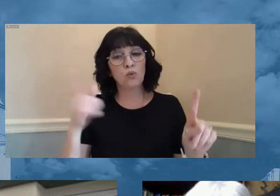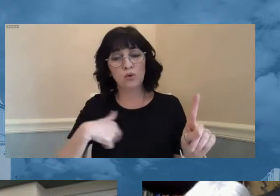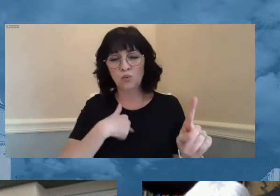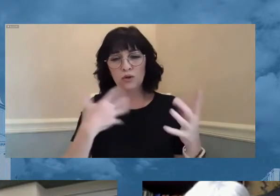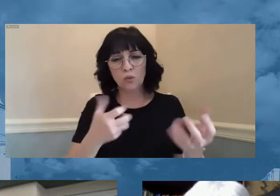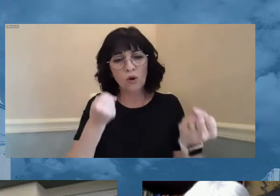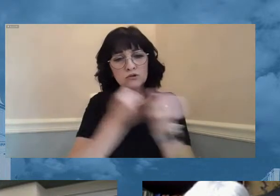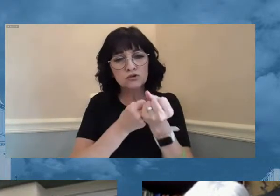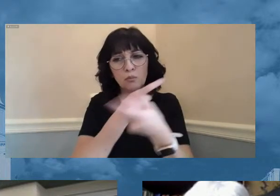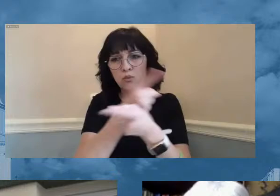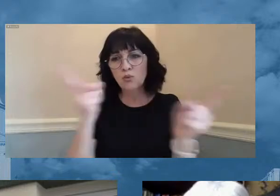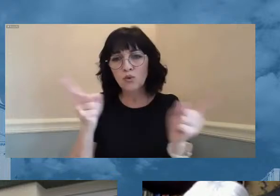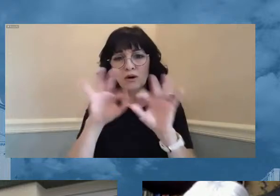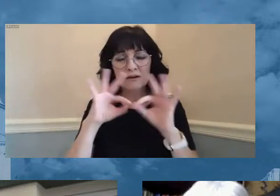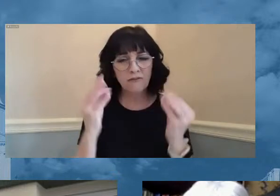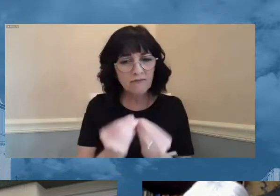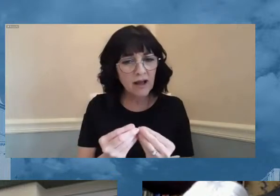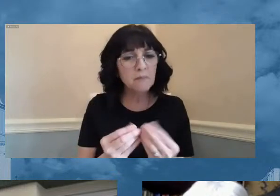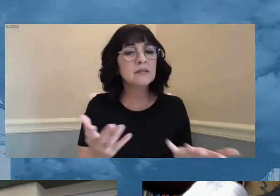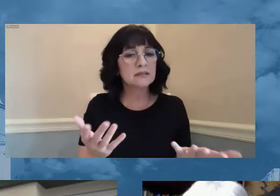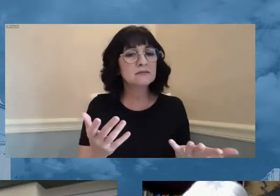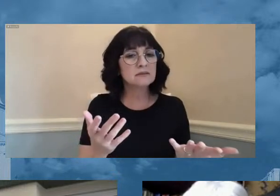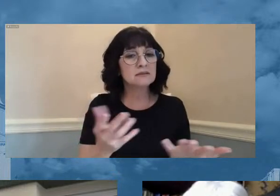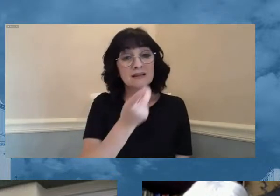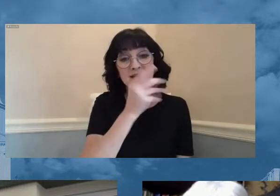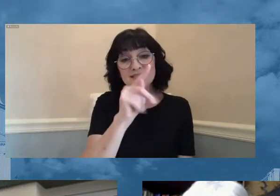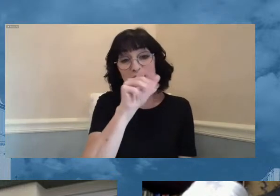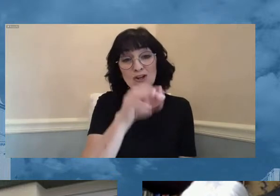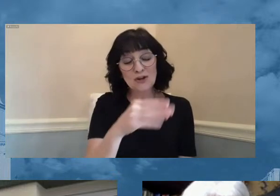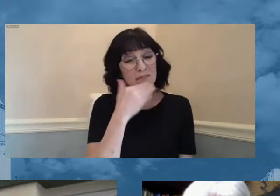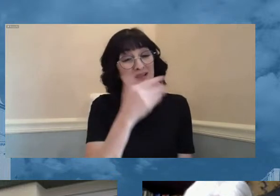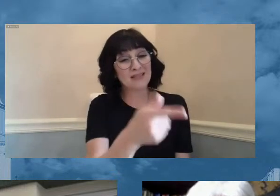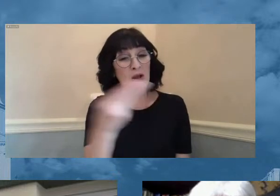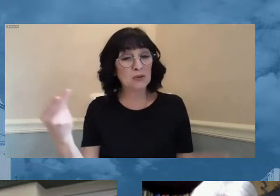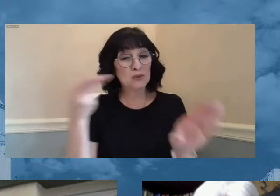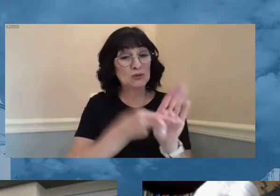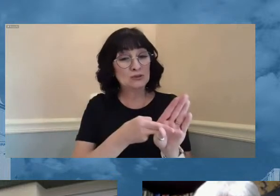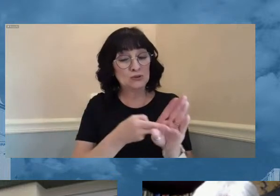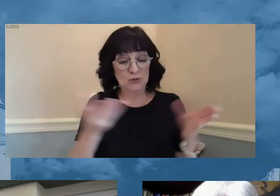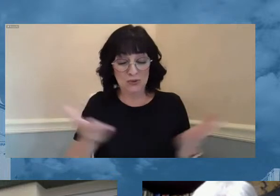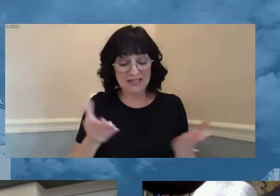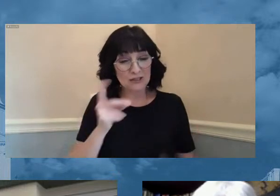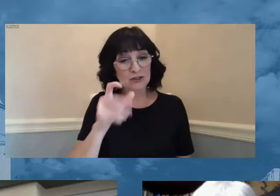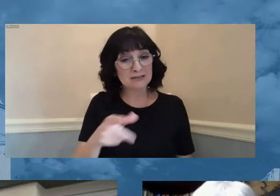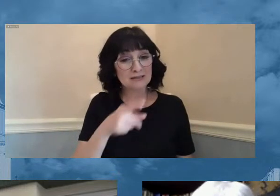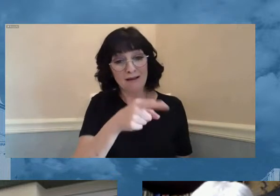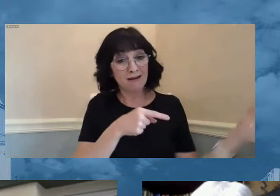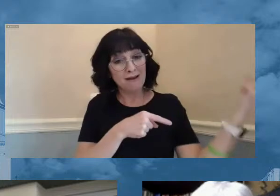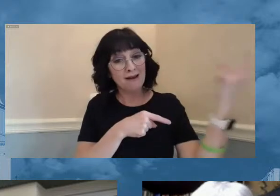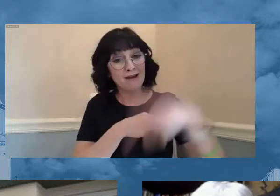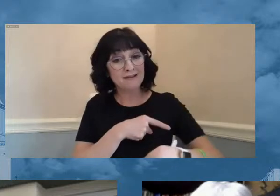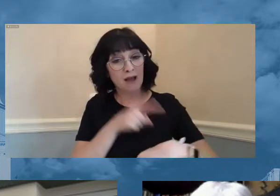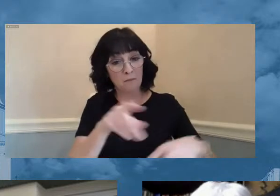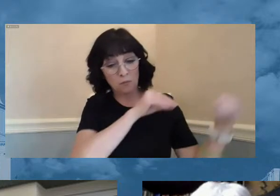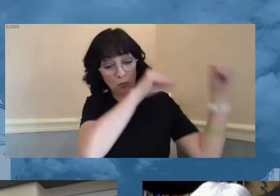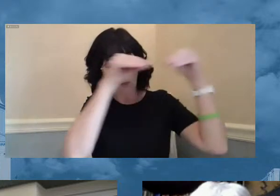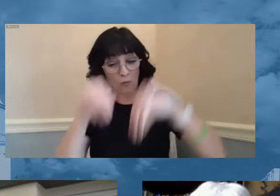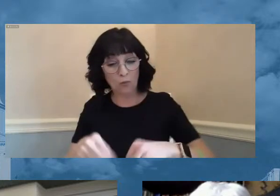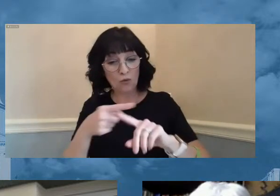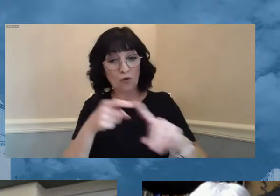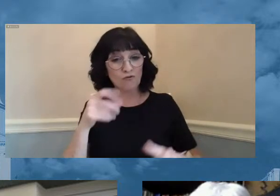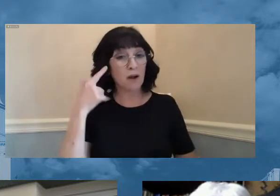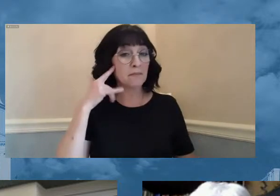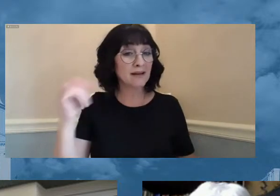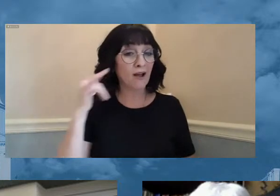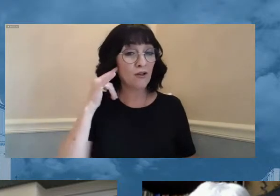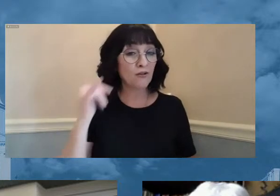Dr. Tam, thank you for coming to Delaware all the way from California to provide the leadership that you are